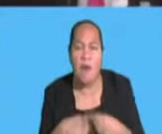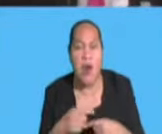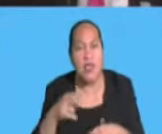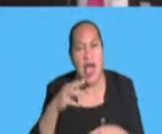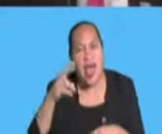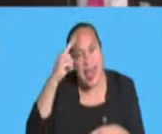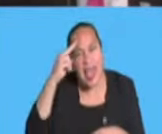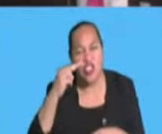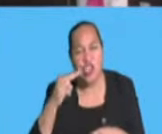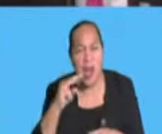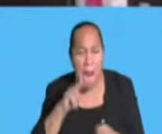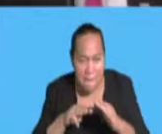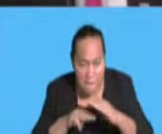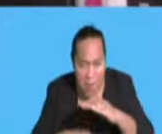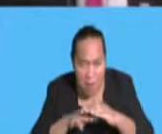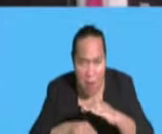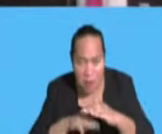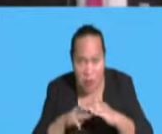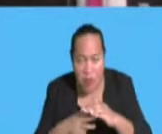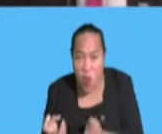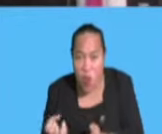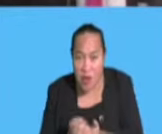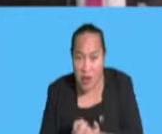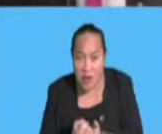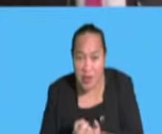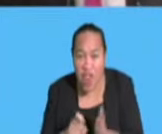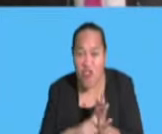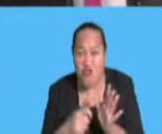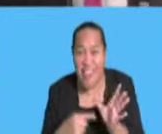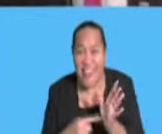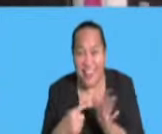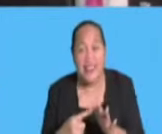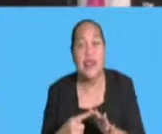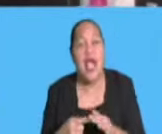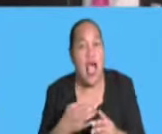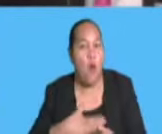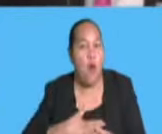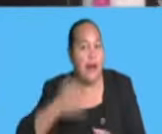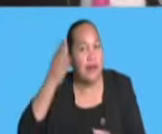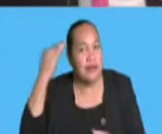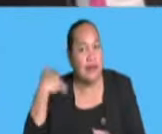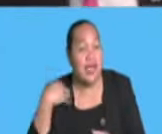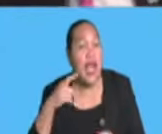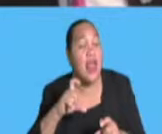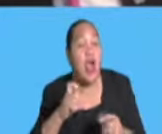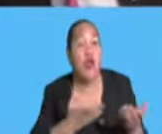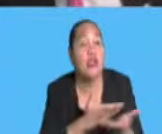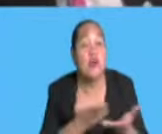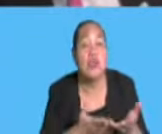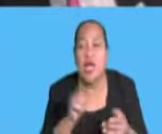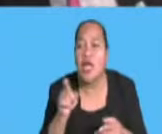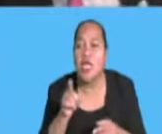wage rate. Let me remind this Honourable House that the consultant was